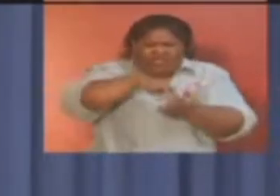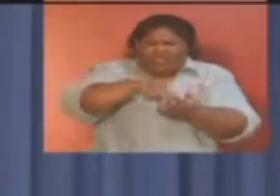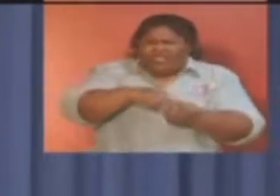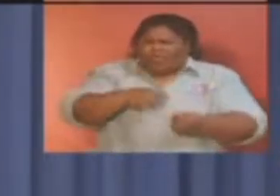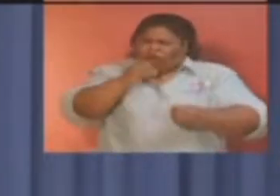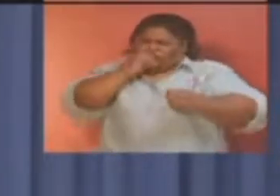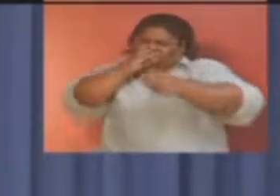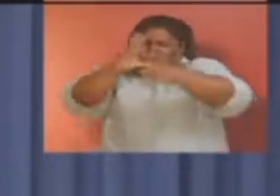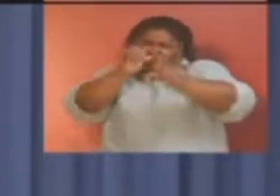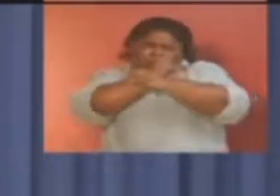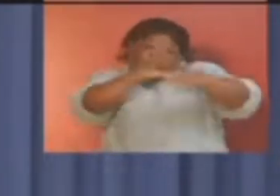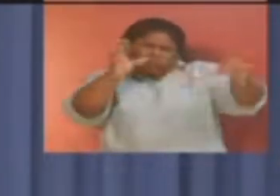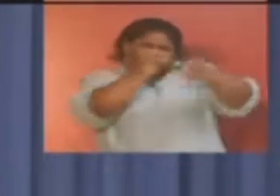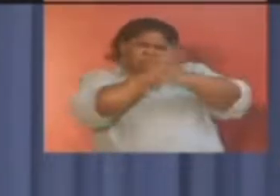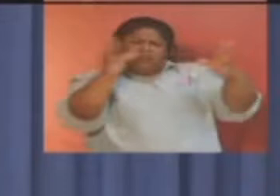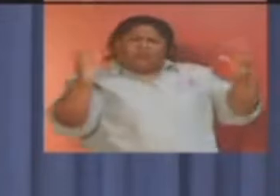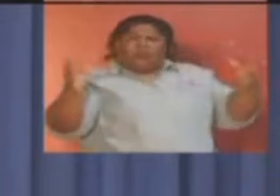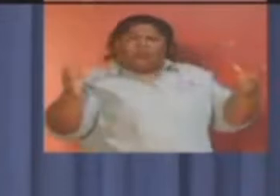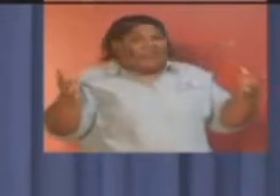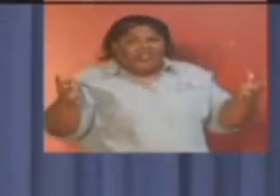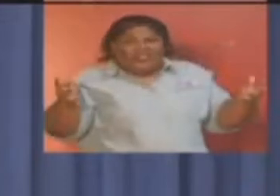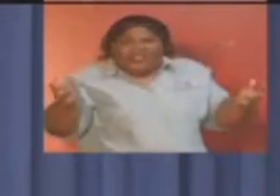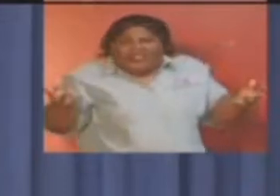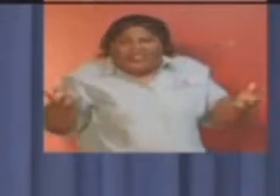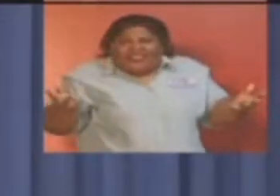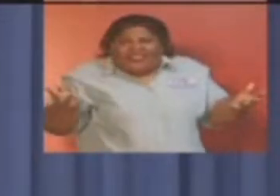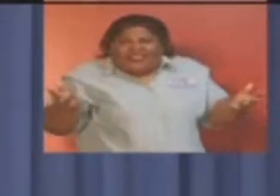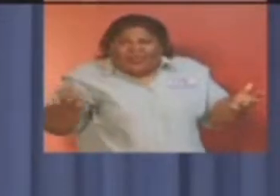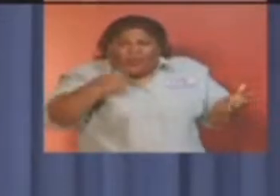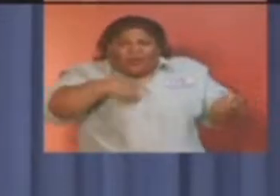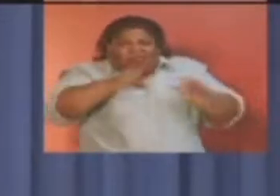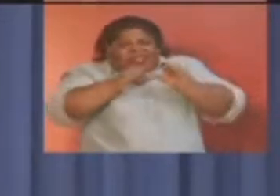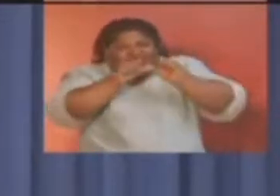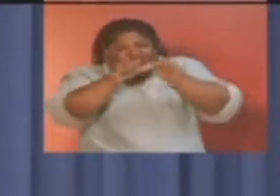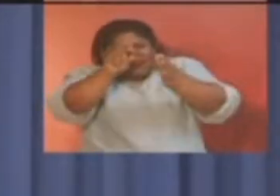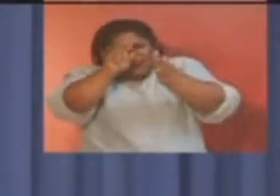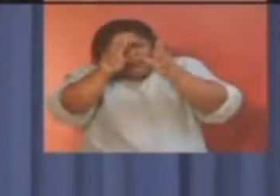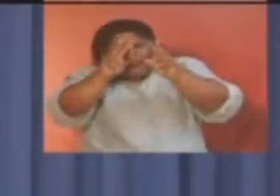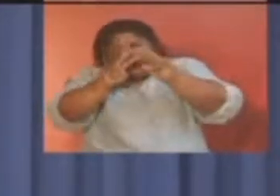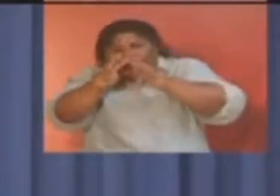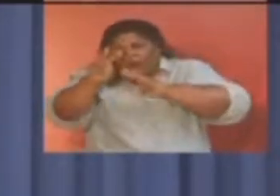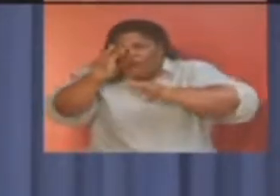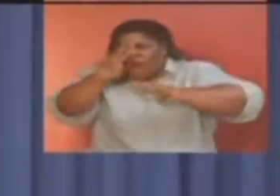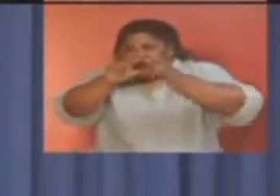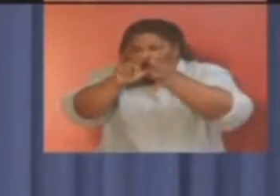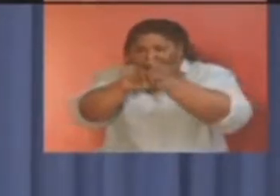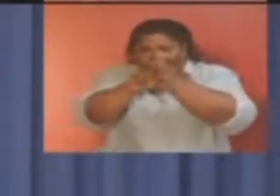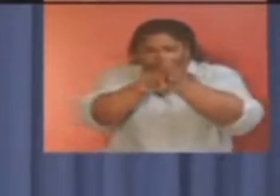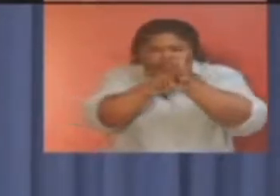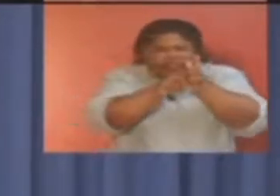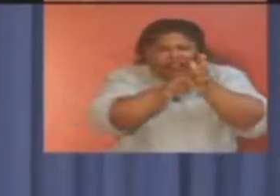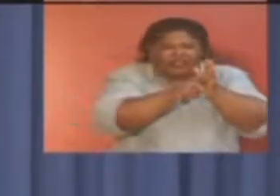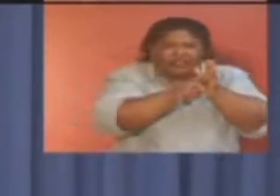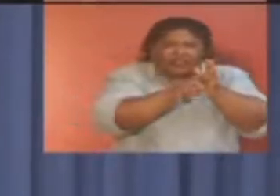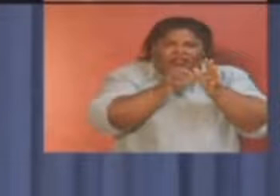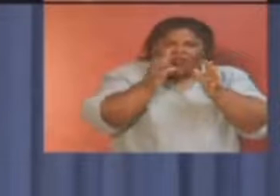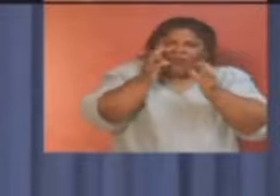and a shout outside. We monitor this on an ongoing basis. And it is the